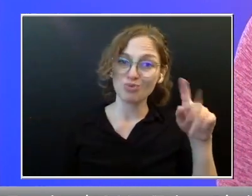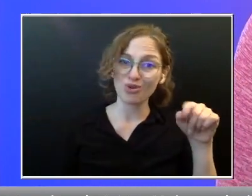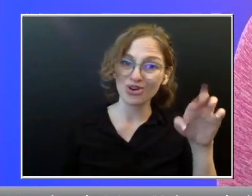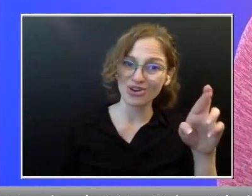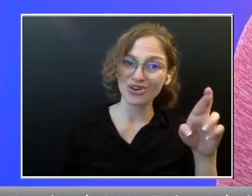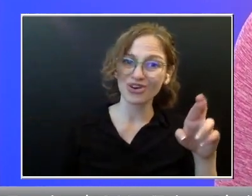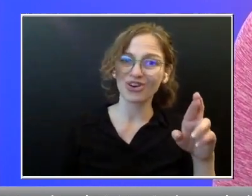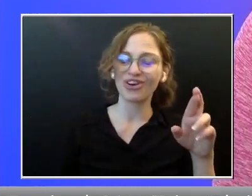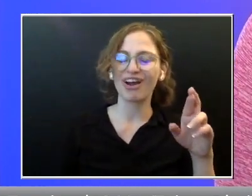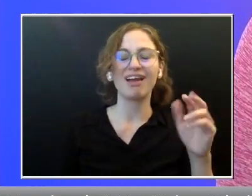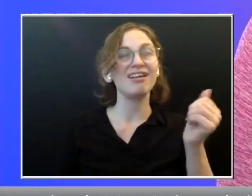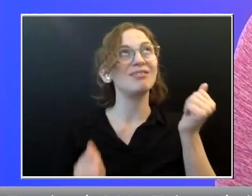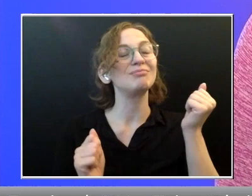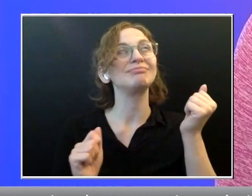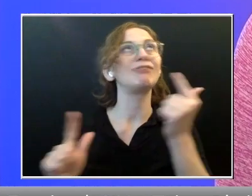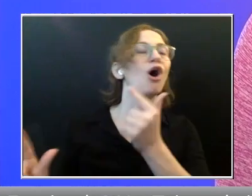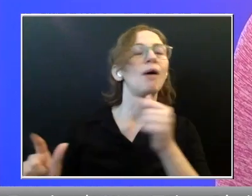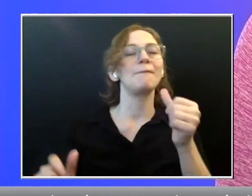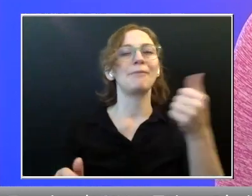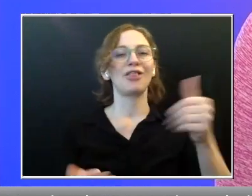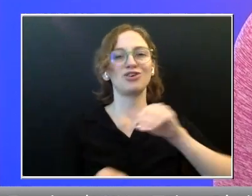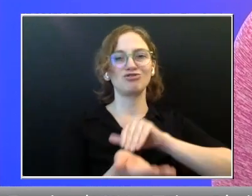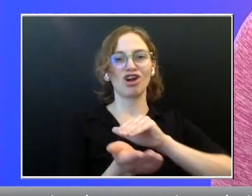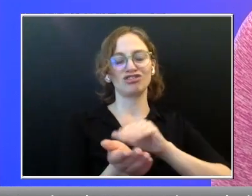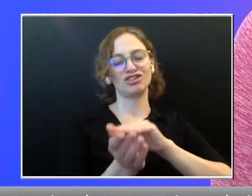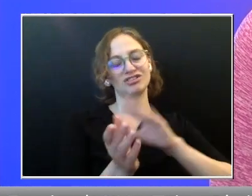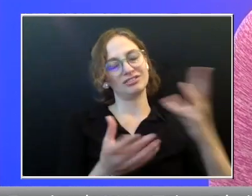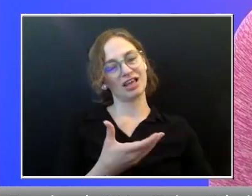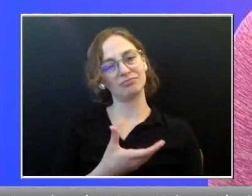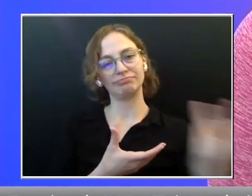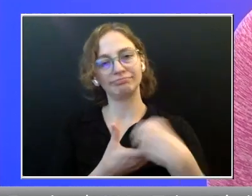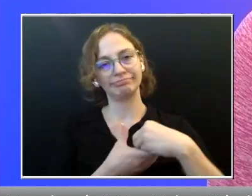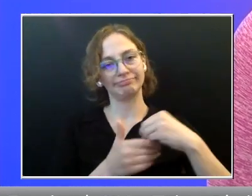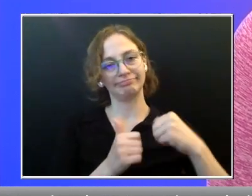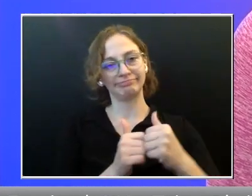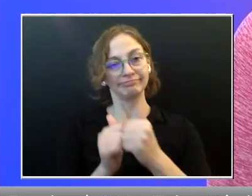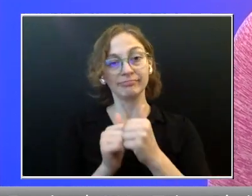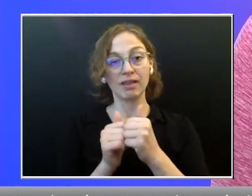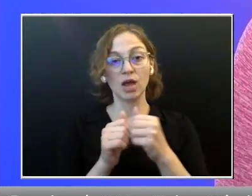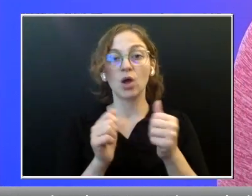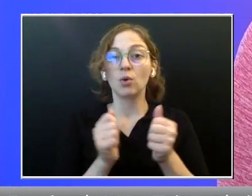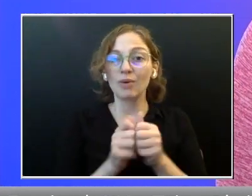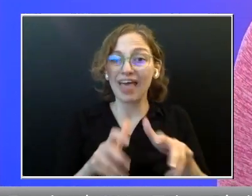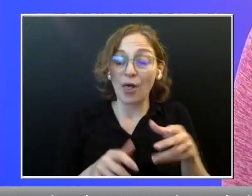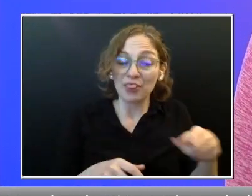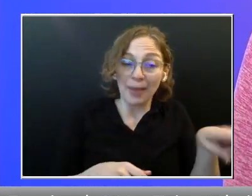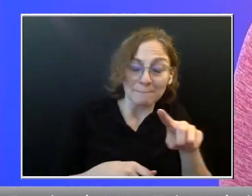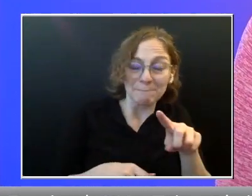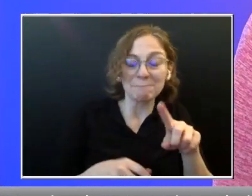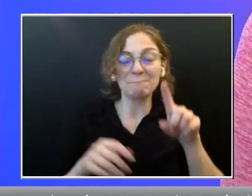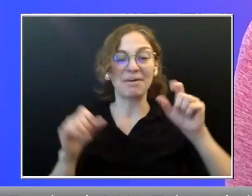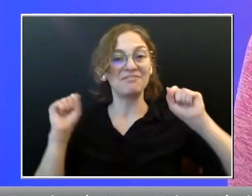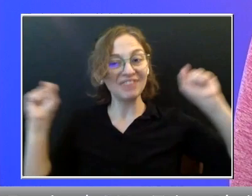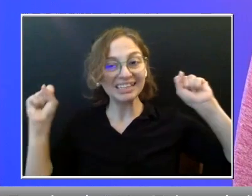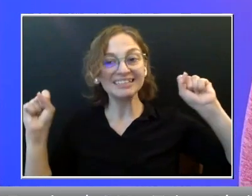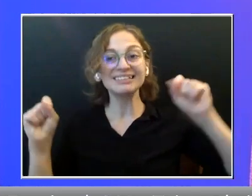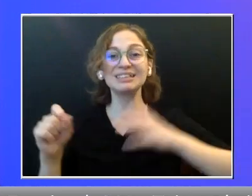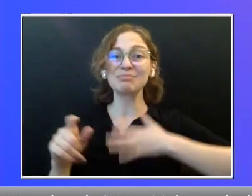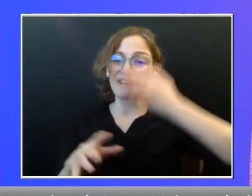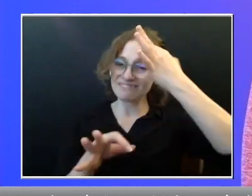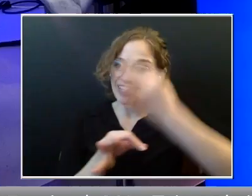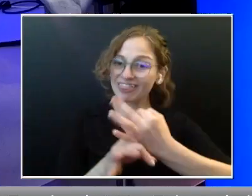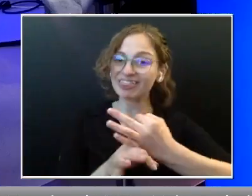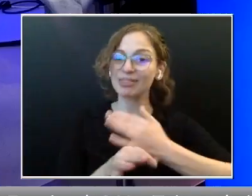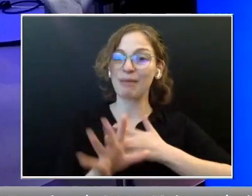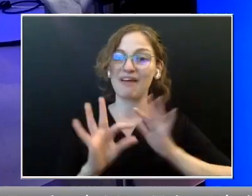doctors that were involved, without them and the fitness, and my faith and family, I would not be here today. I can tell